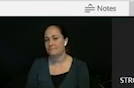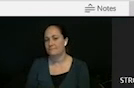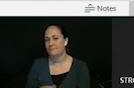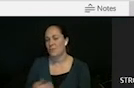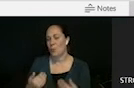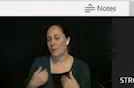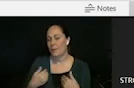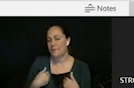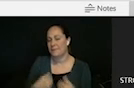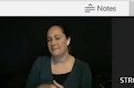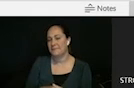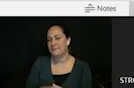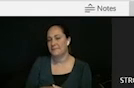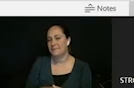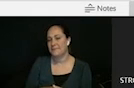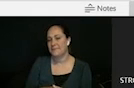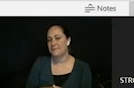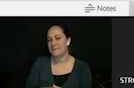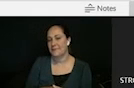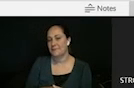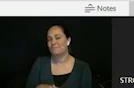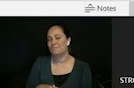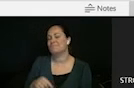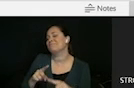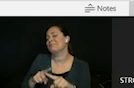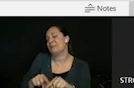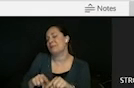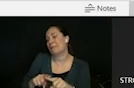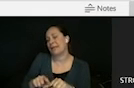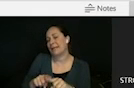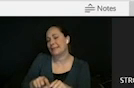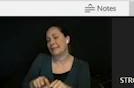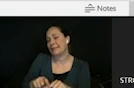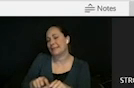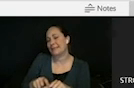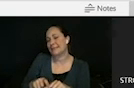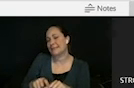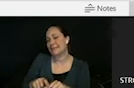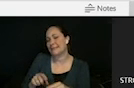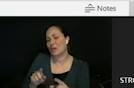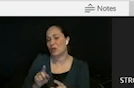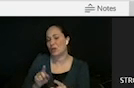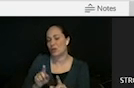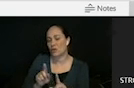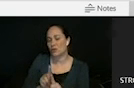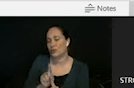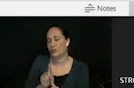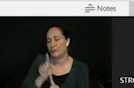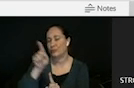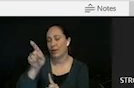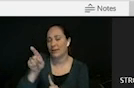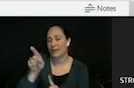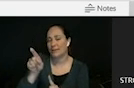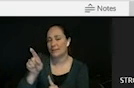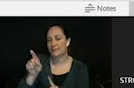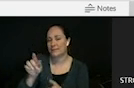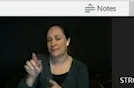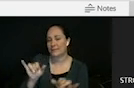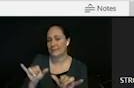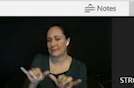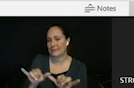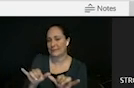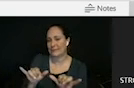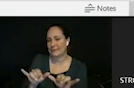so it depends on the size of the rocket. The size of the rocket that you can launch will change,